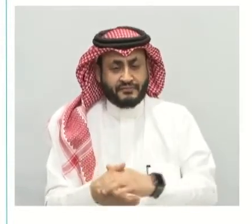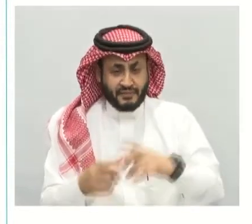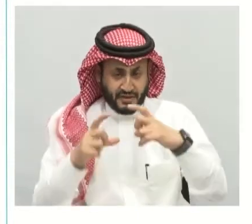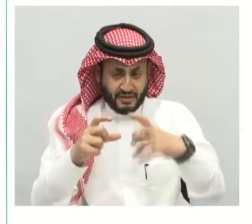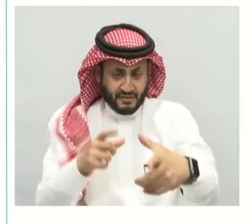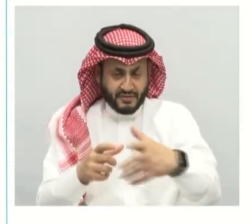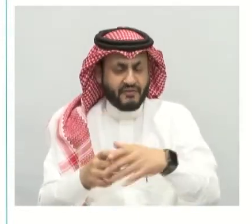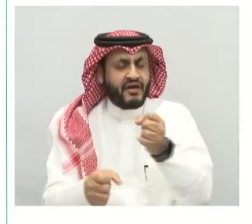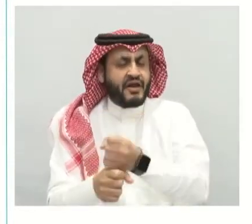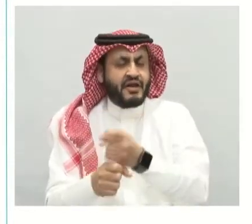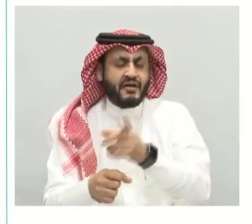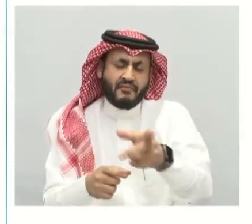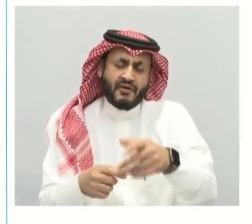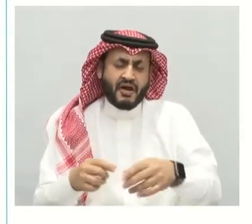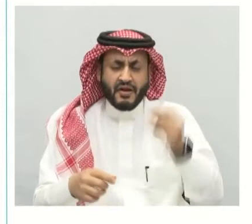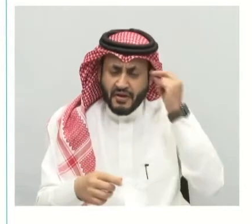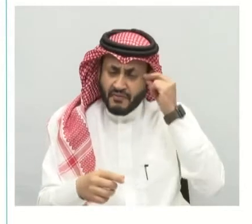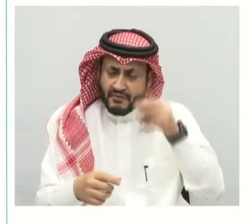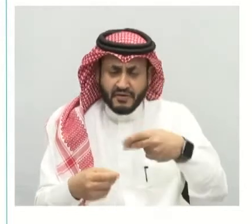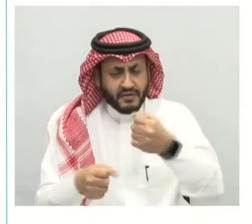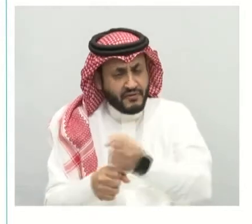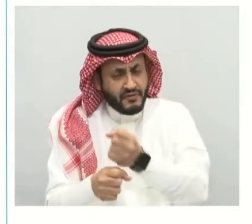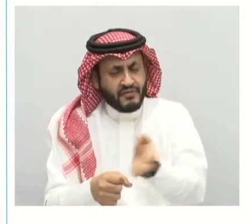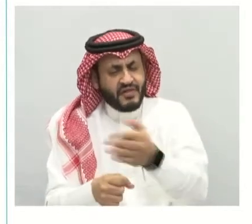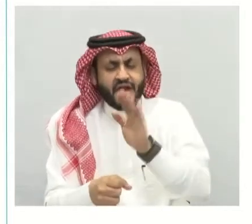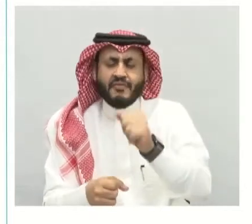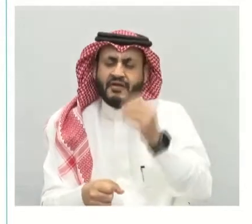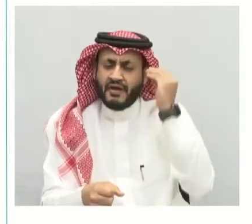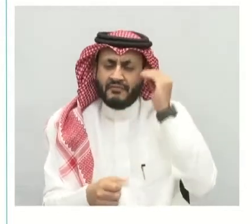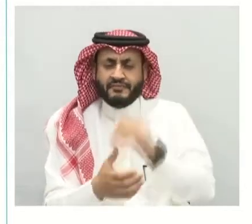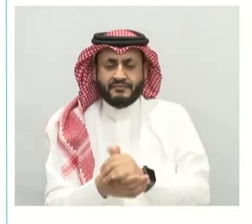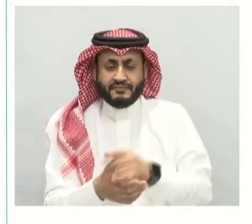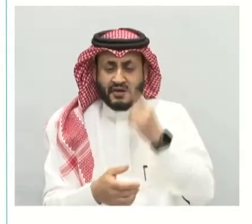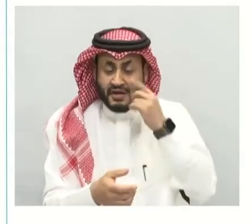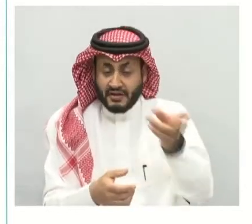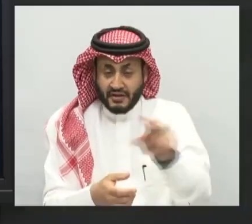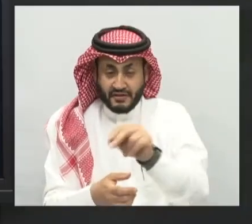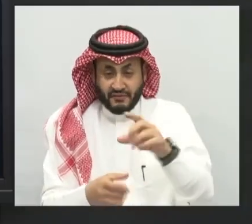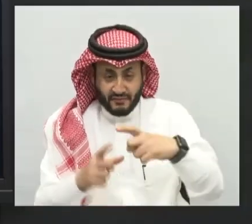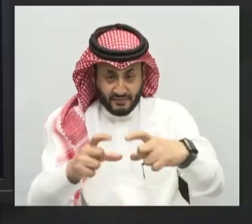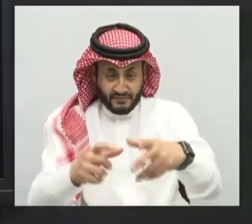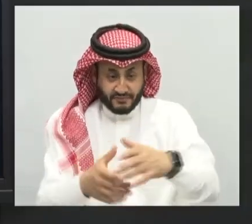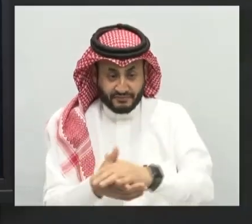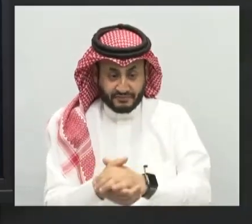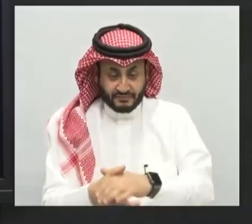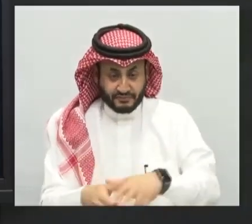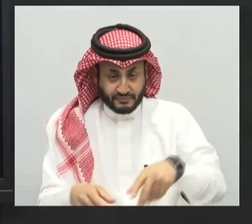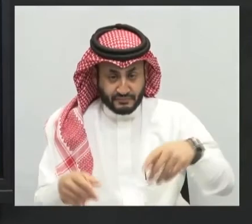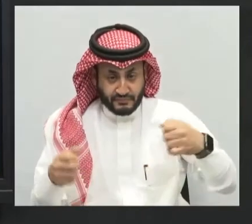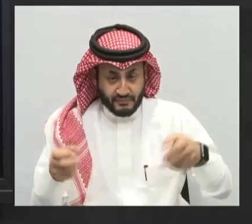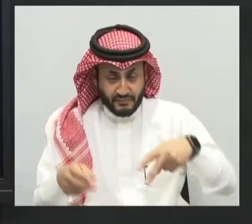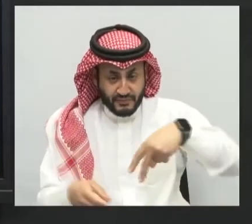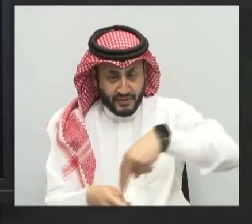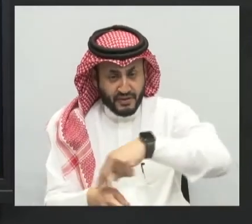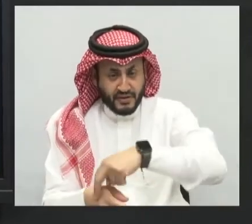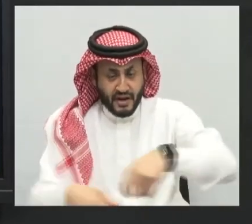which activities can you do and which can't you do. As we have seen in these activities, ice skating, riding